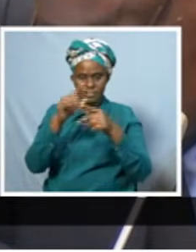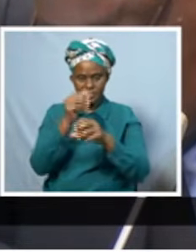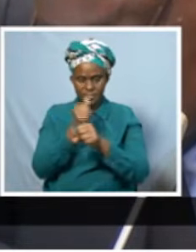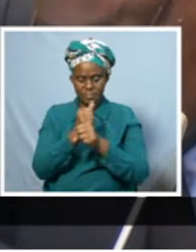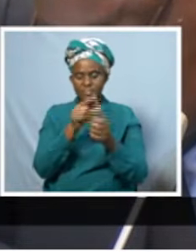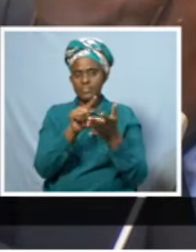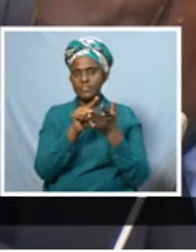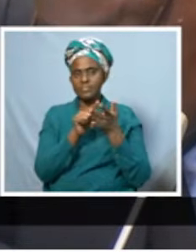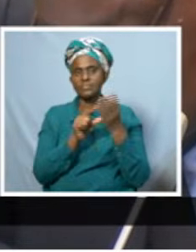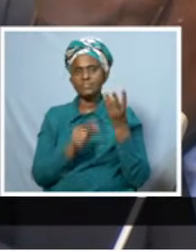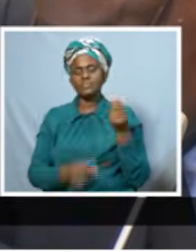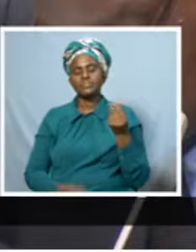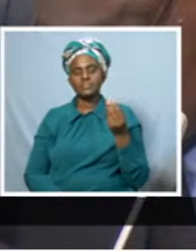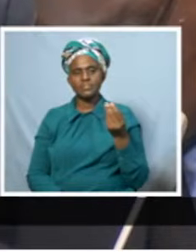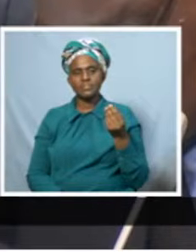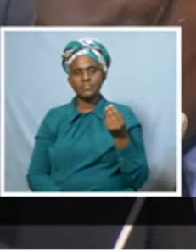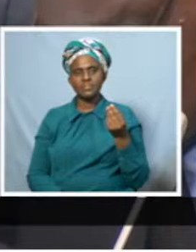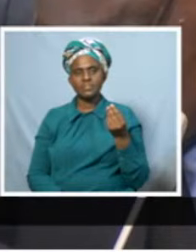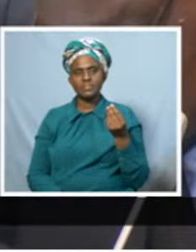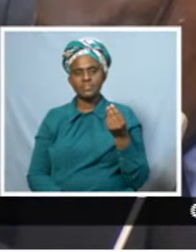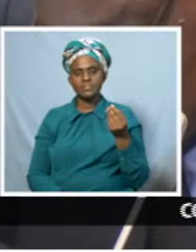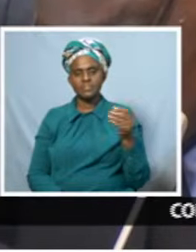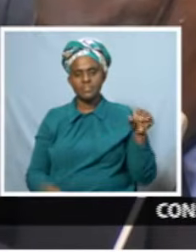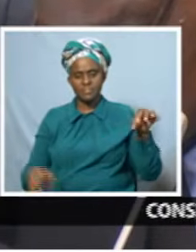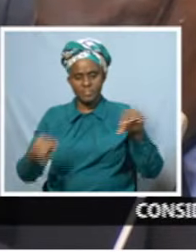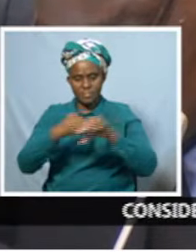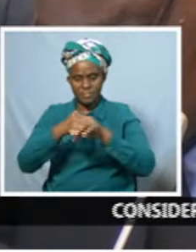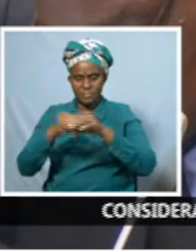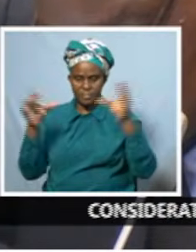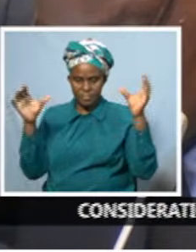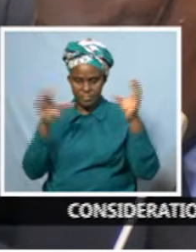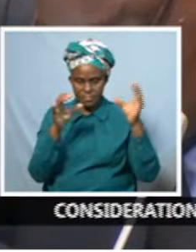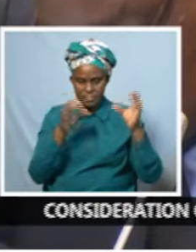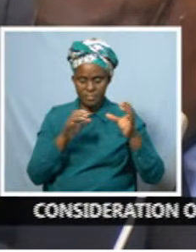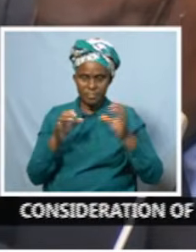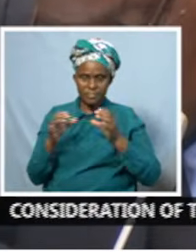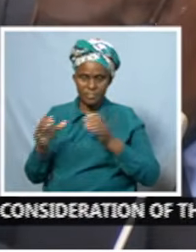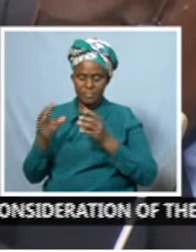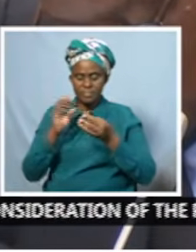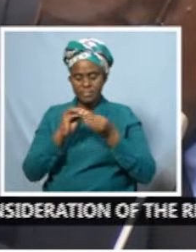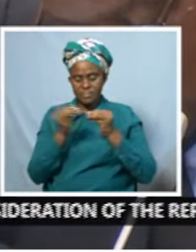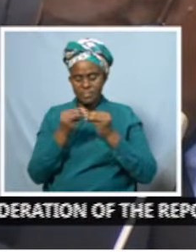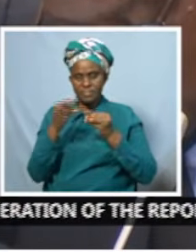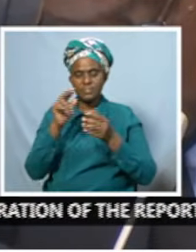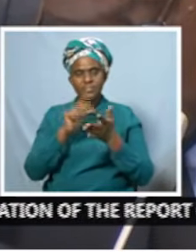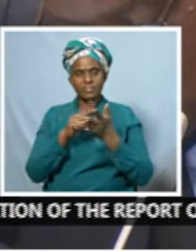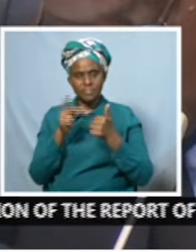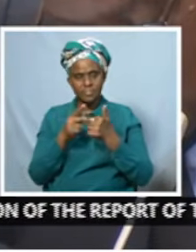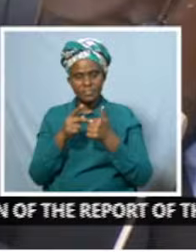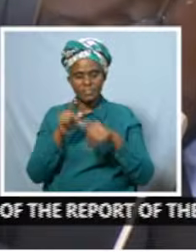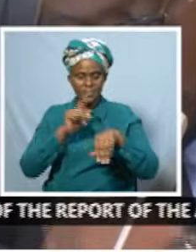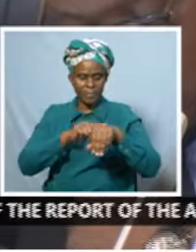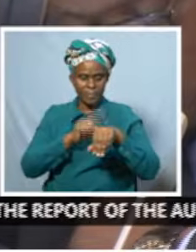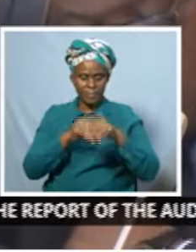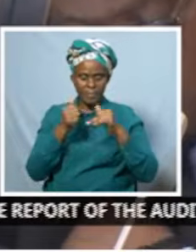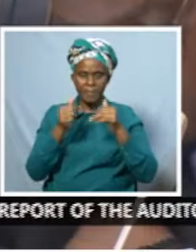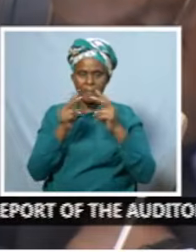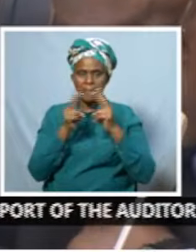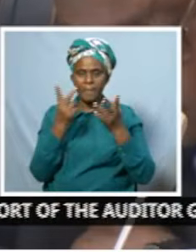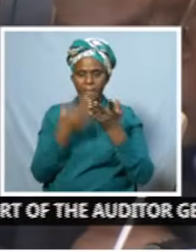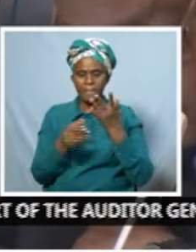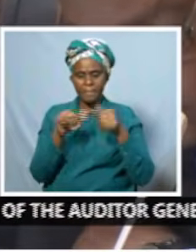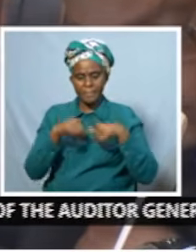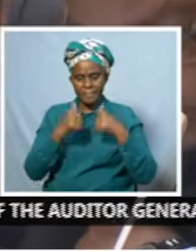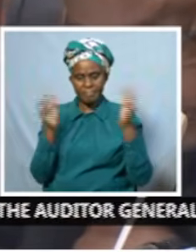loan amount. And I think we've been engaging the community on a number of, a couple of times now, so that we bridge